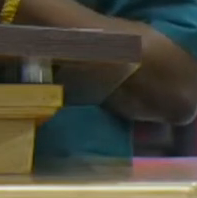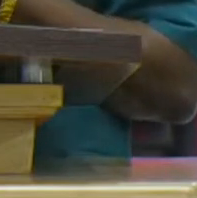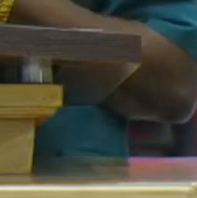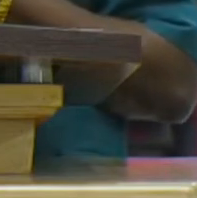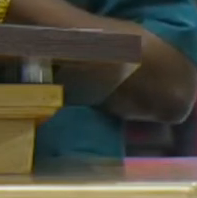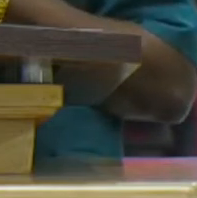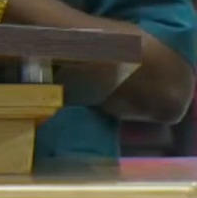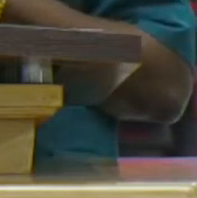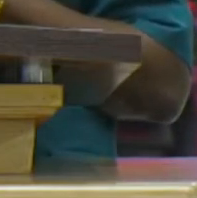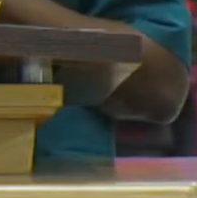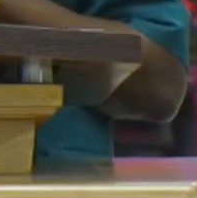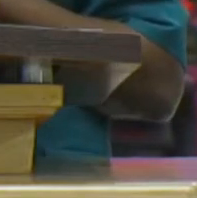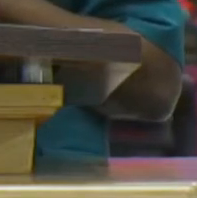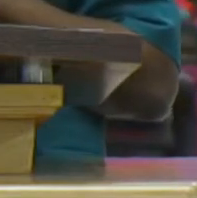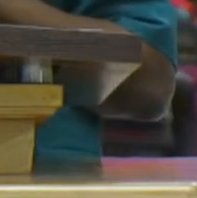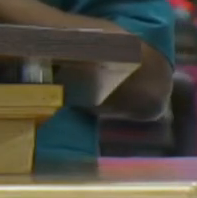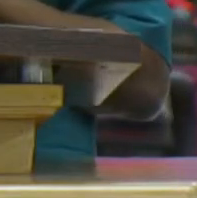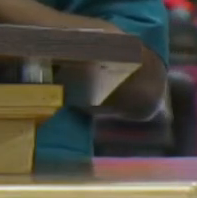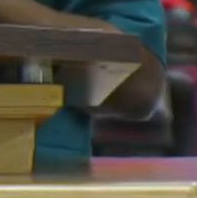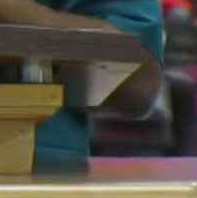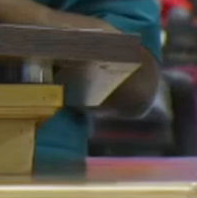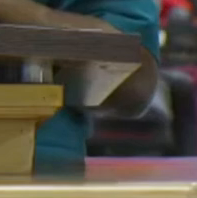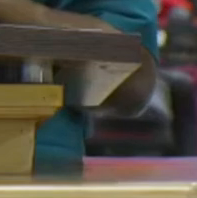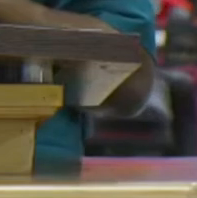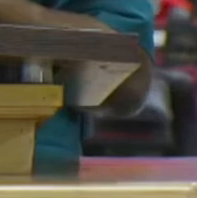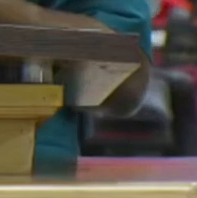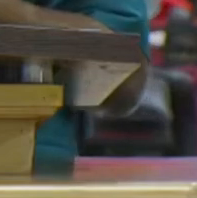o je ibere otun ninu re Oluwa.